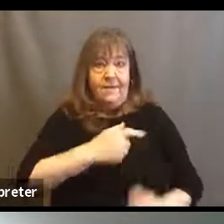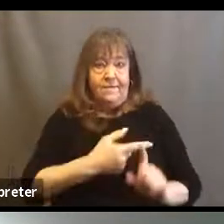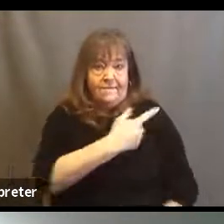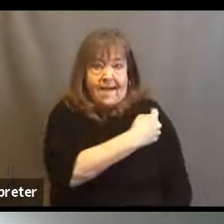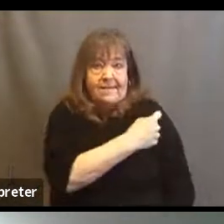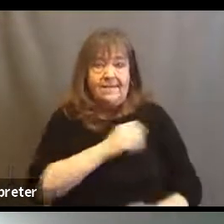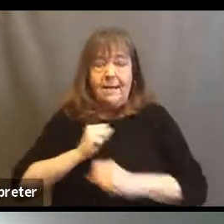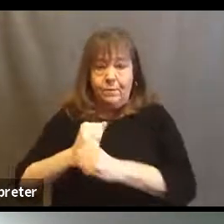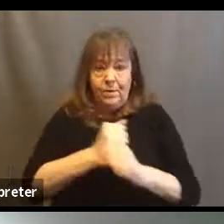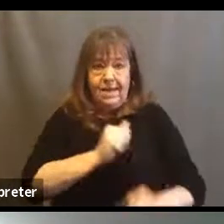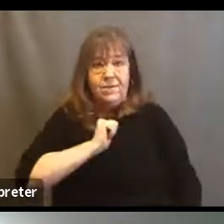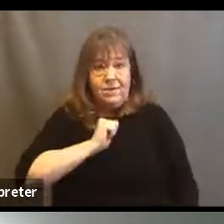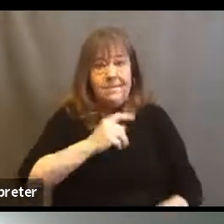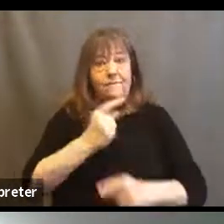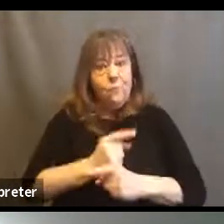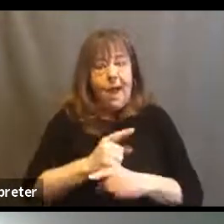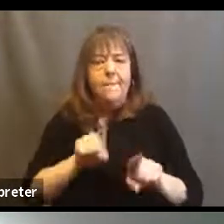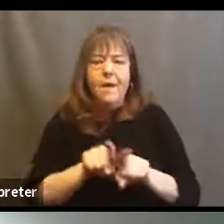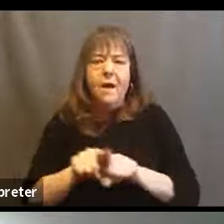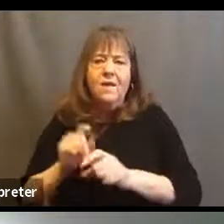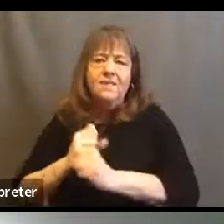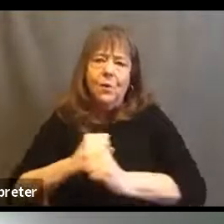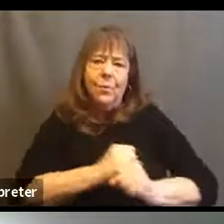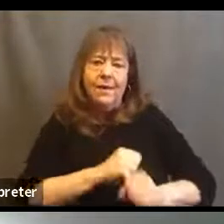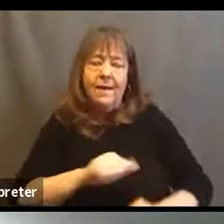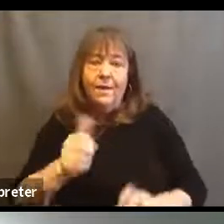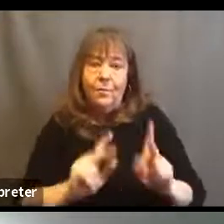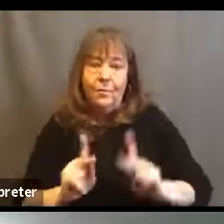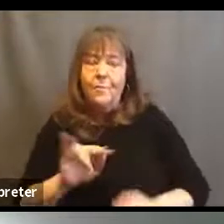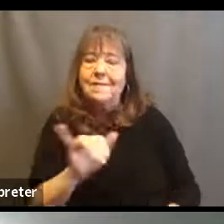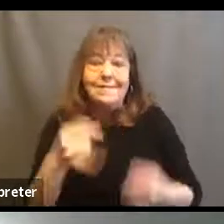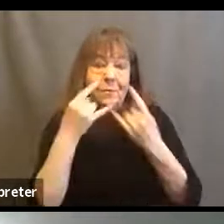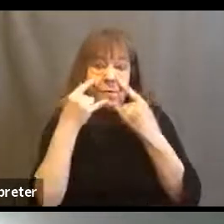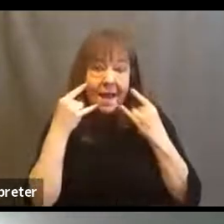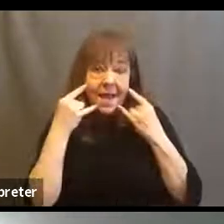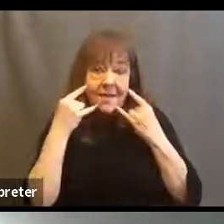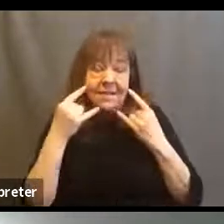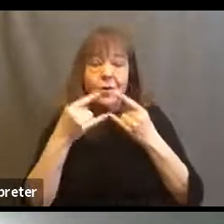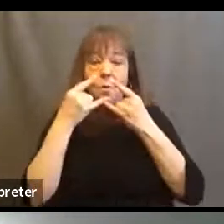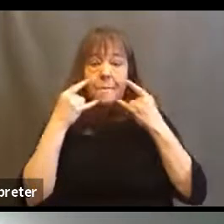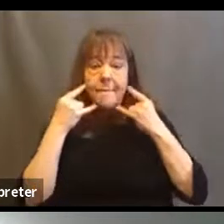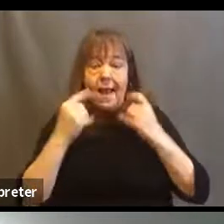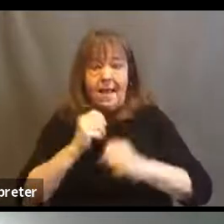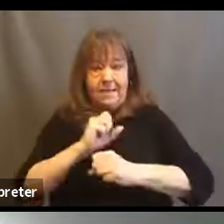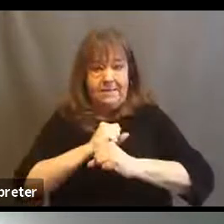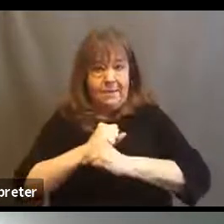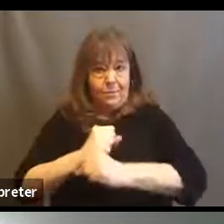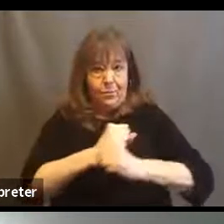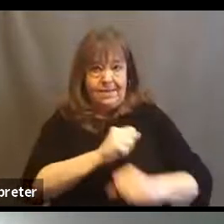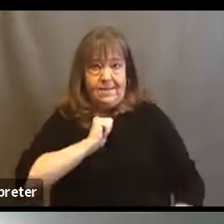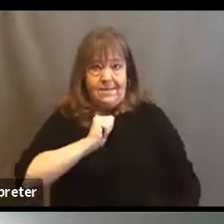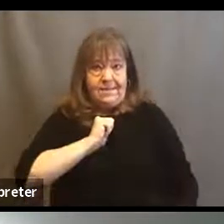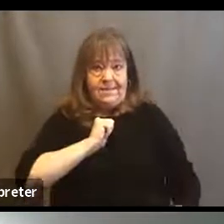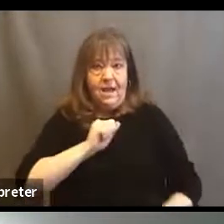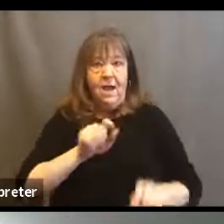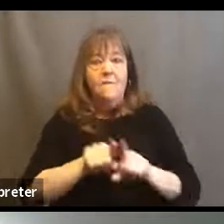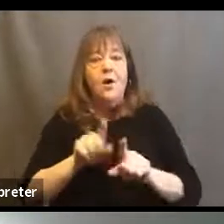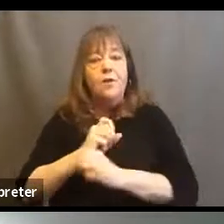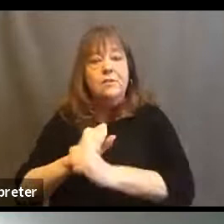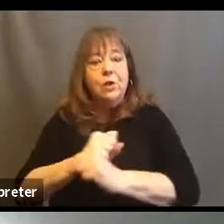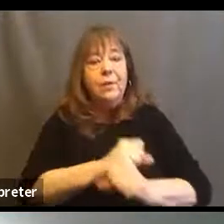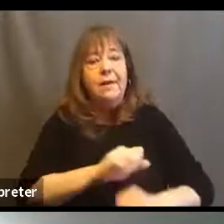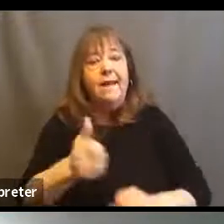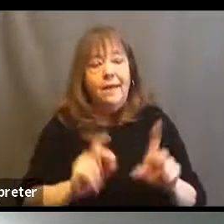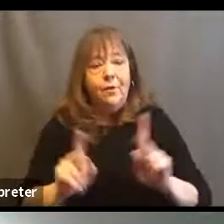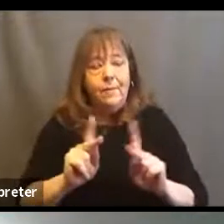wearing masks. You're wearing a mask not just to protect yourself, but also to protect others. And it's the combination of these things that are going to help get us